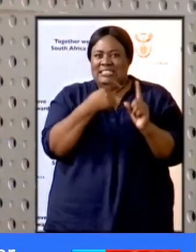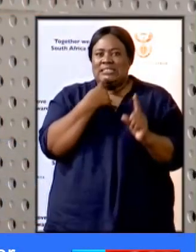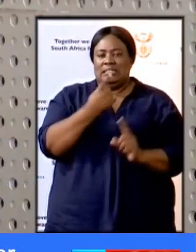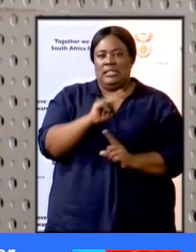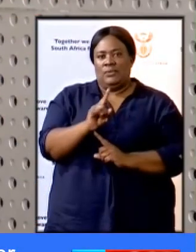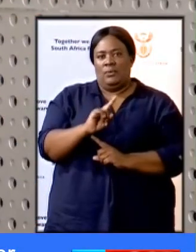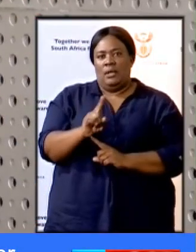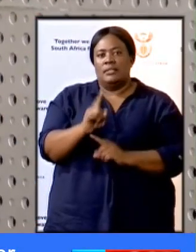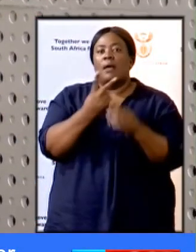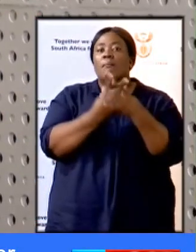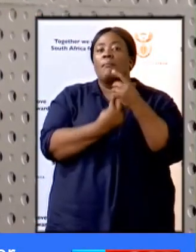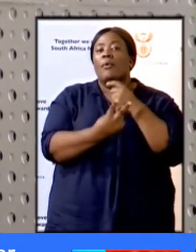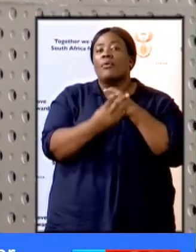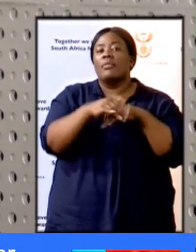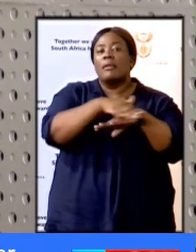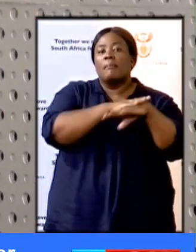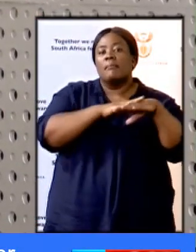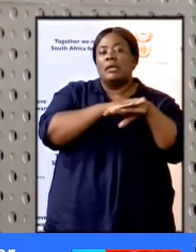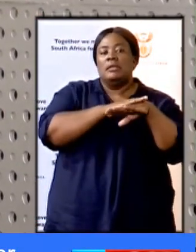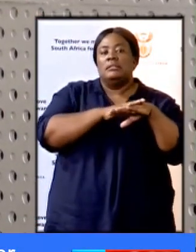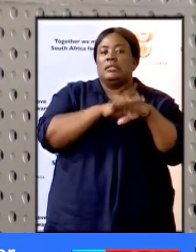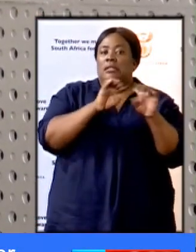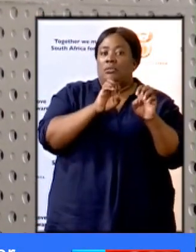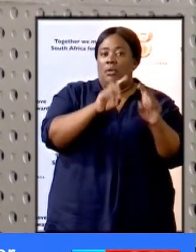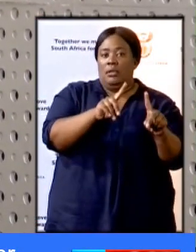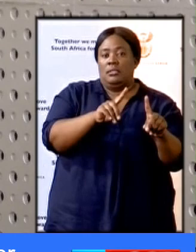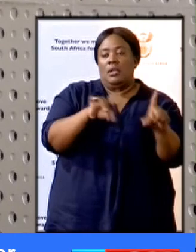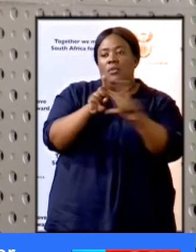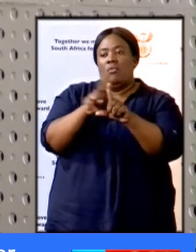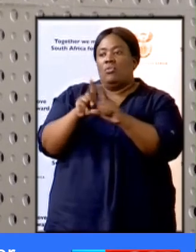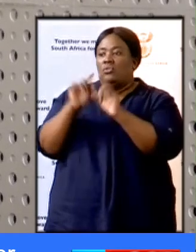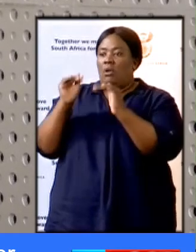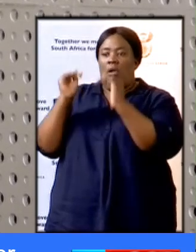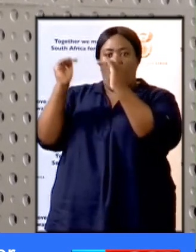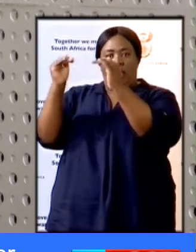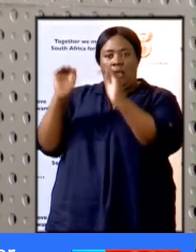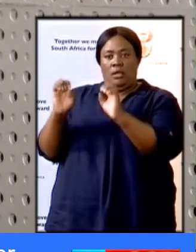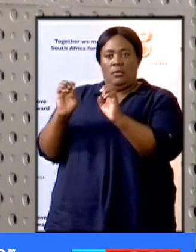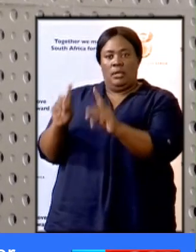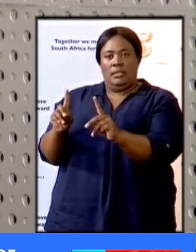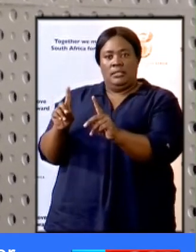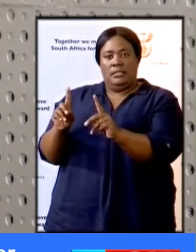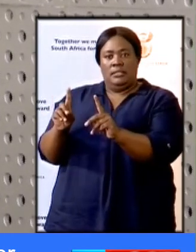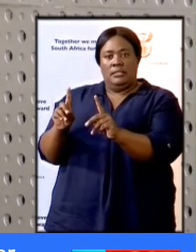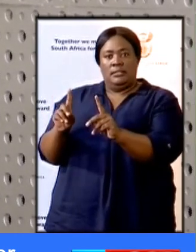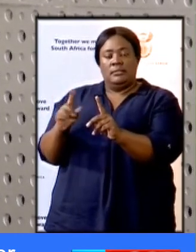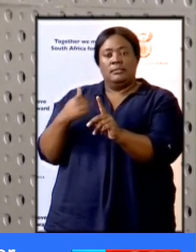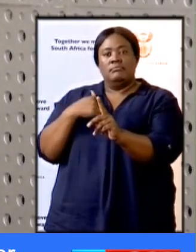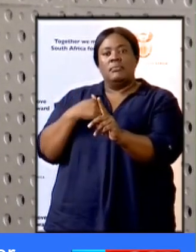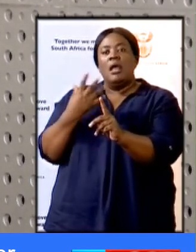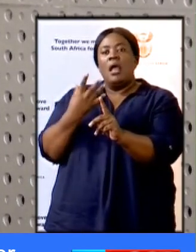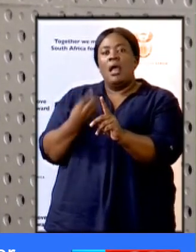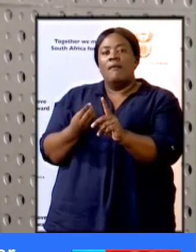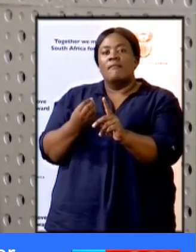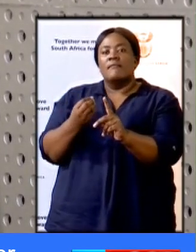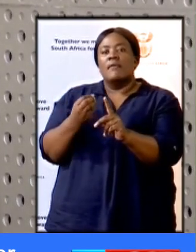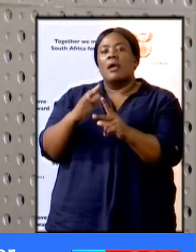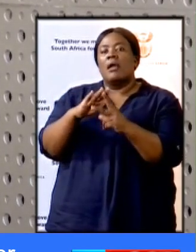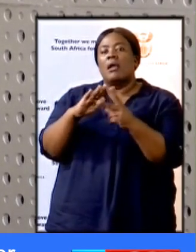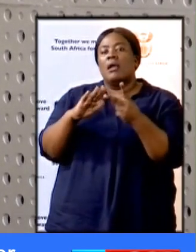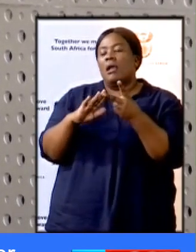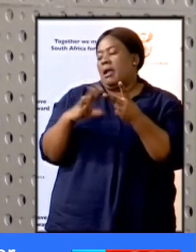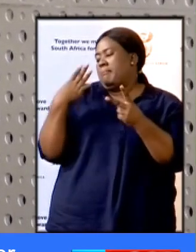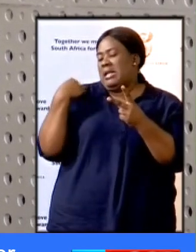both basic education and higher education. I have the two ministers here,